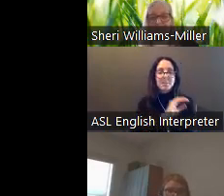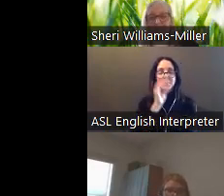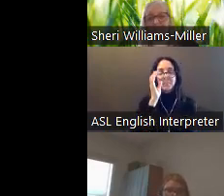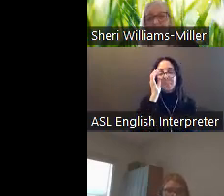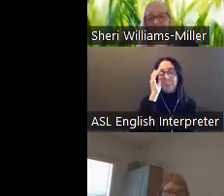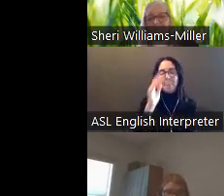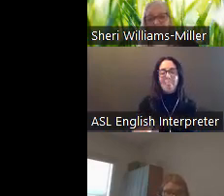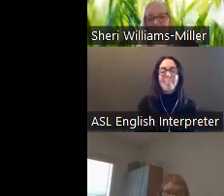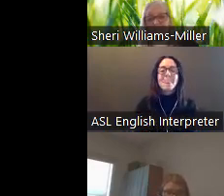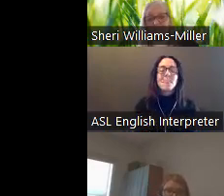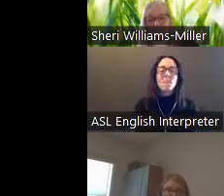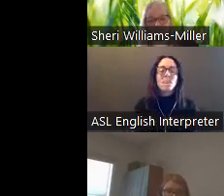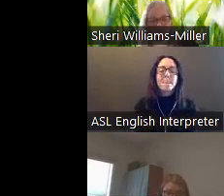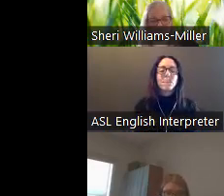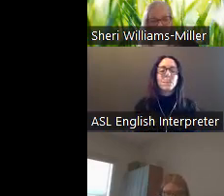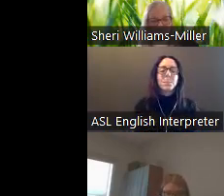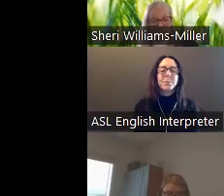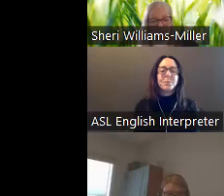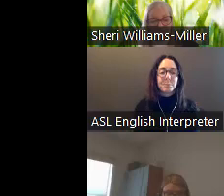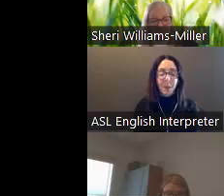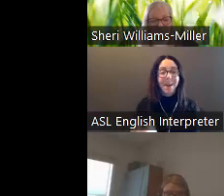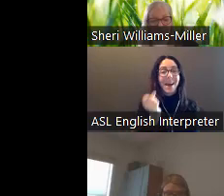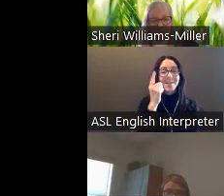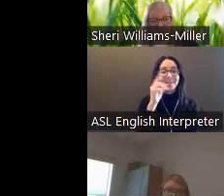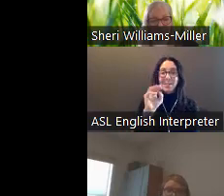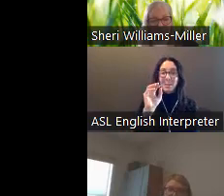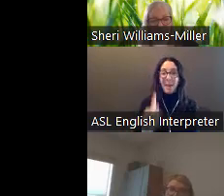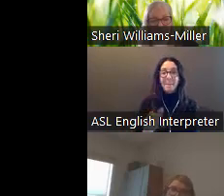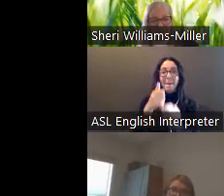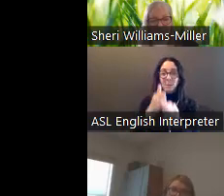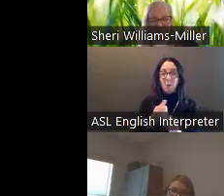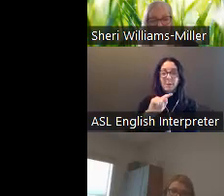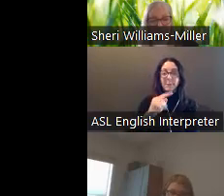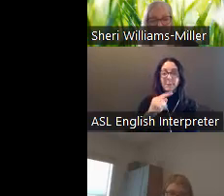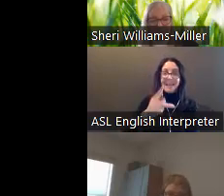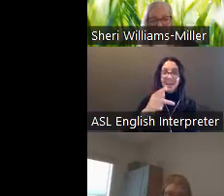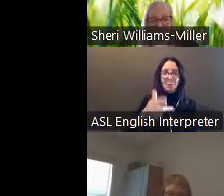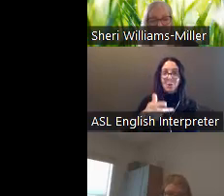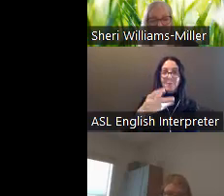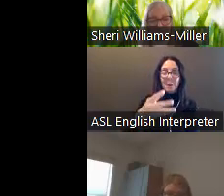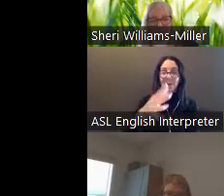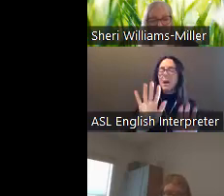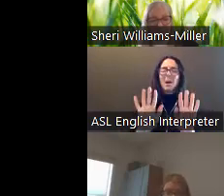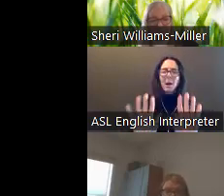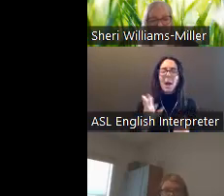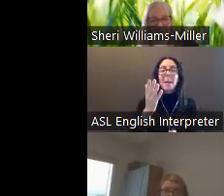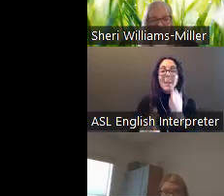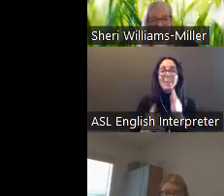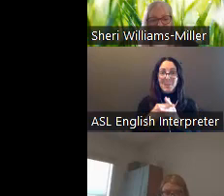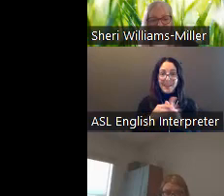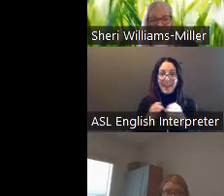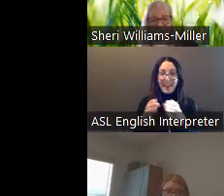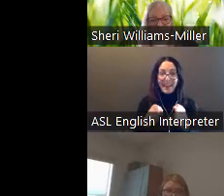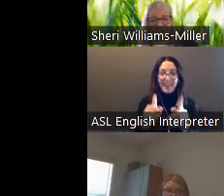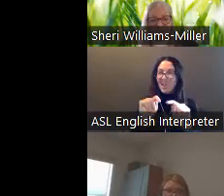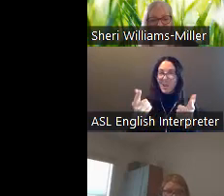The algorithm isn't intended to be linear. We may need to try a pathway and then go back if the outcome isn't what we hoped